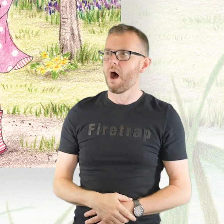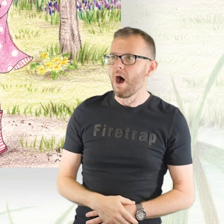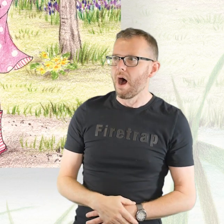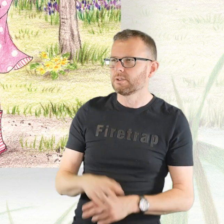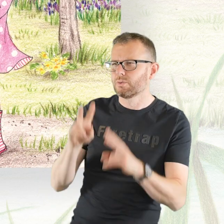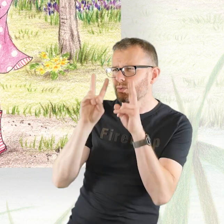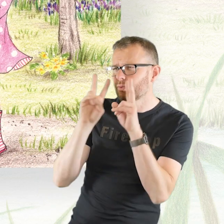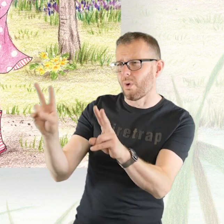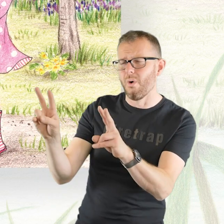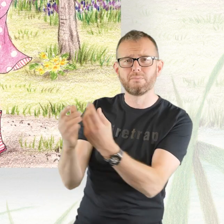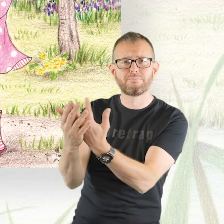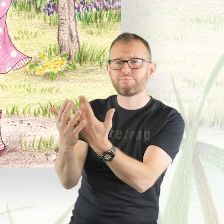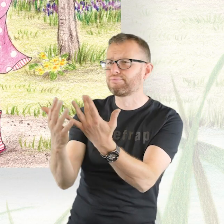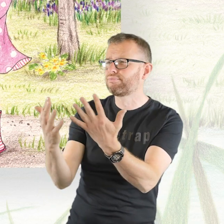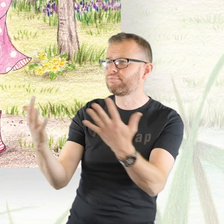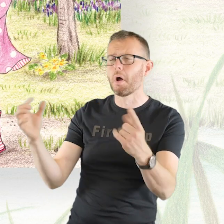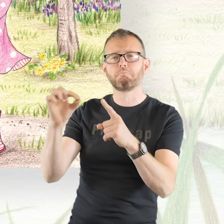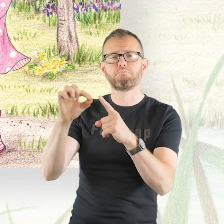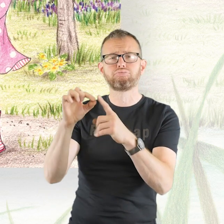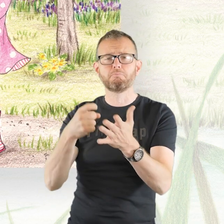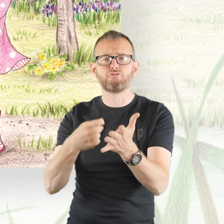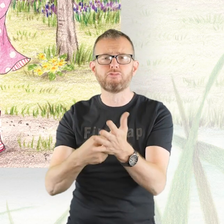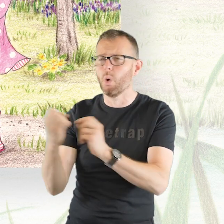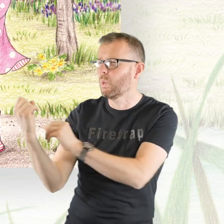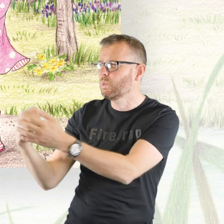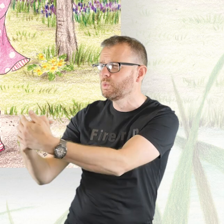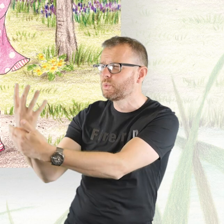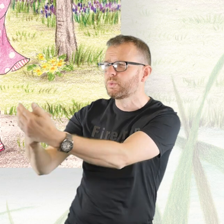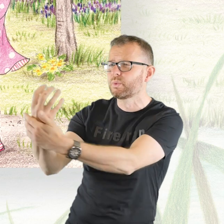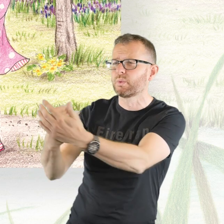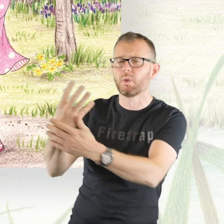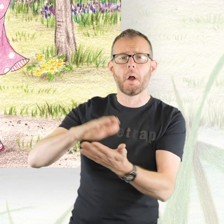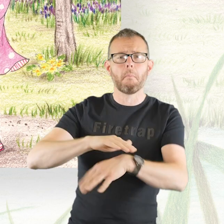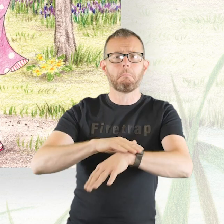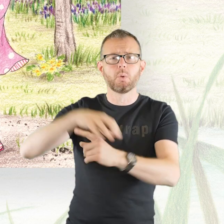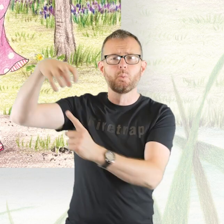They saw primroses, bluebells, and beautiful orchids.